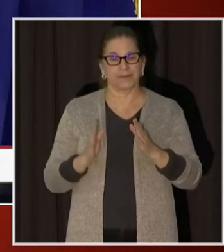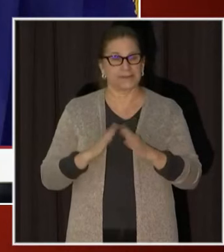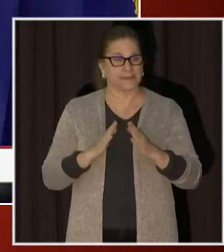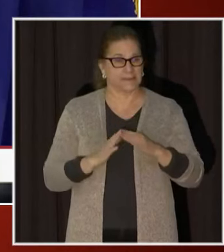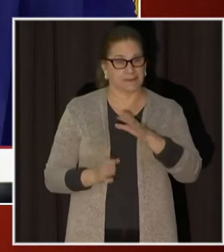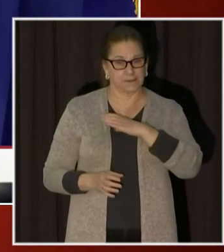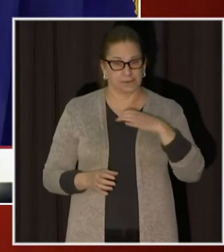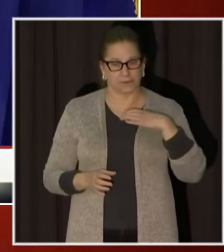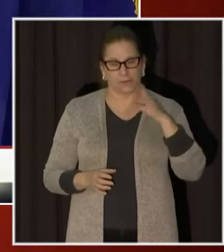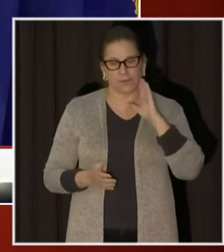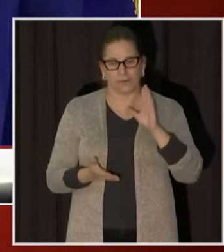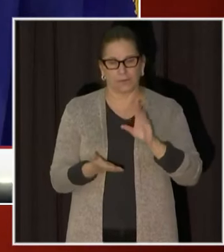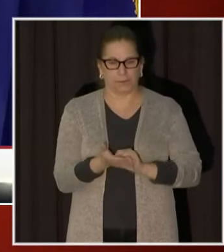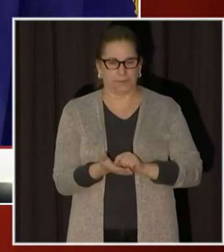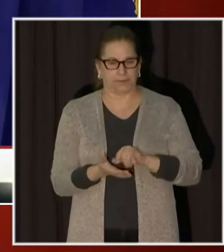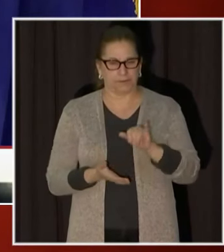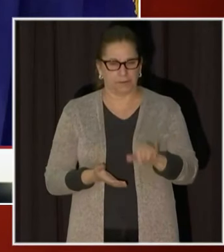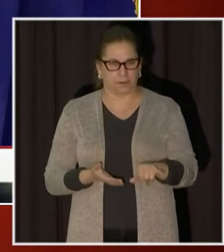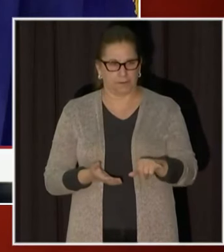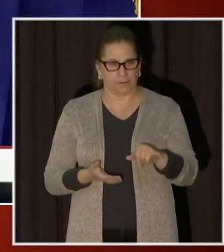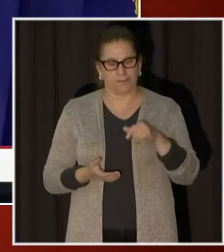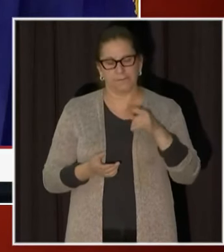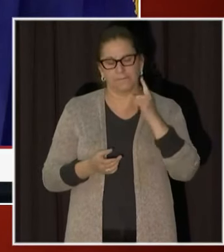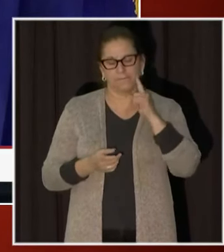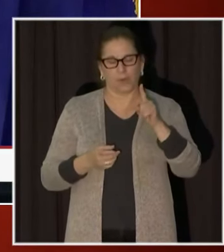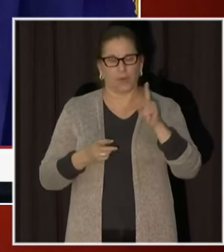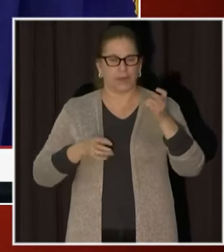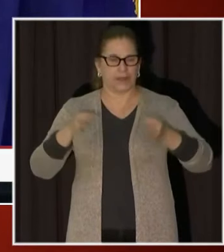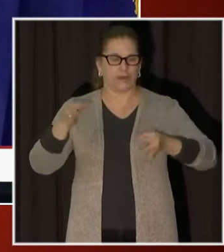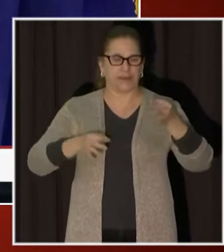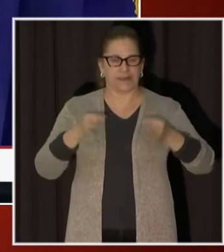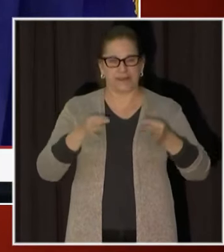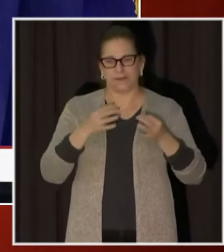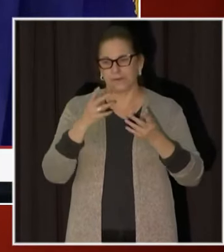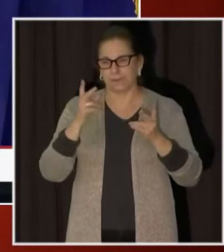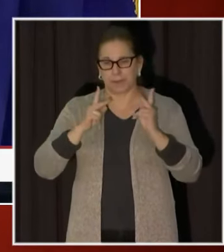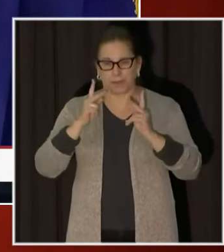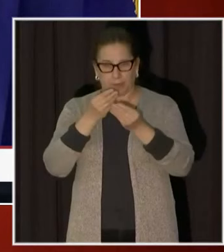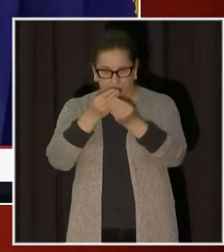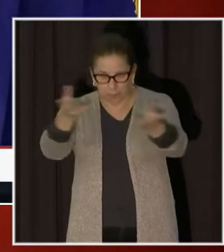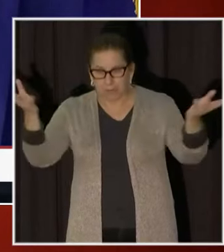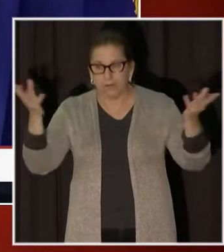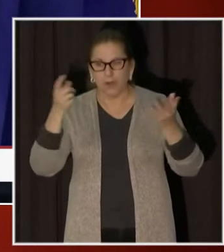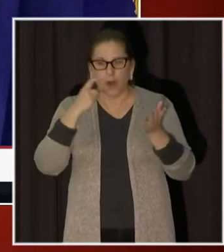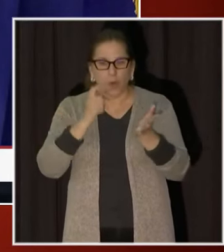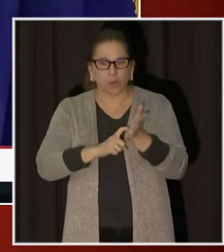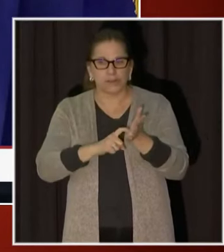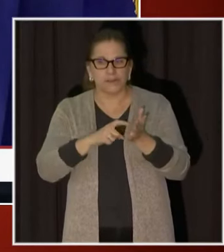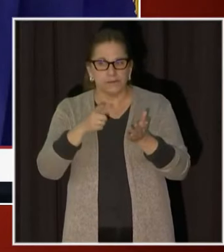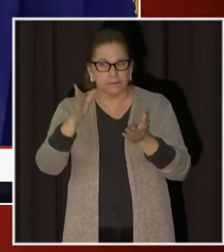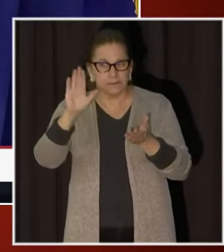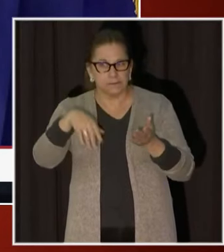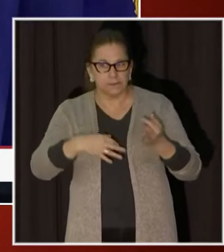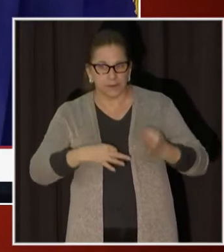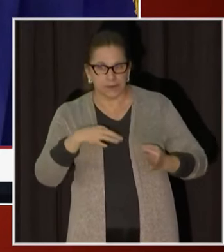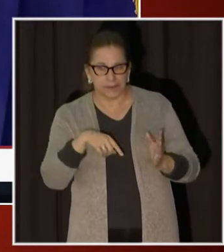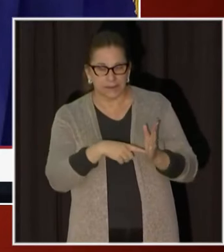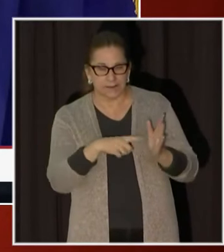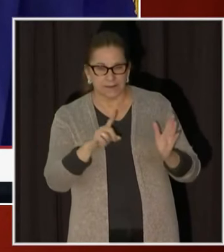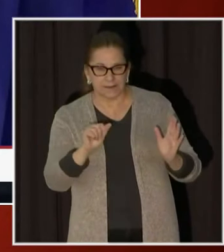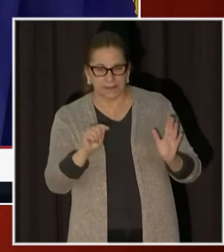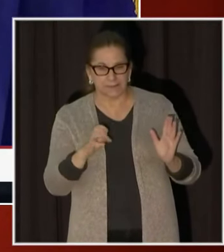schedule. Because of the need for security with regard to remote or virtual